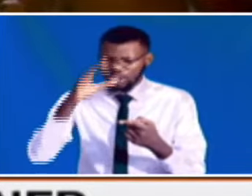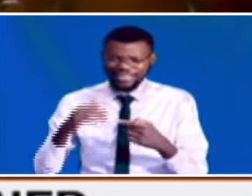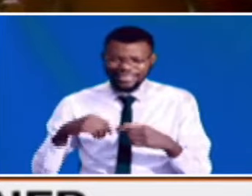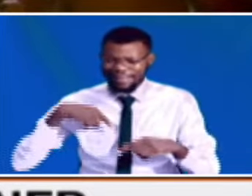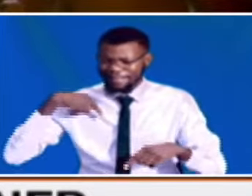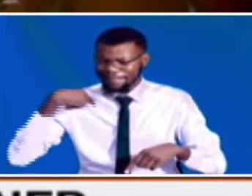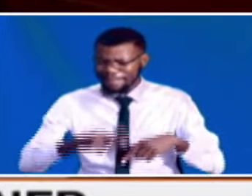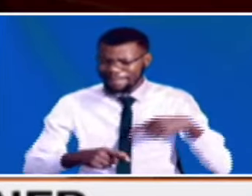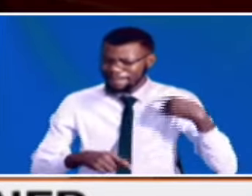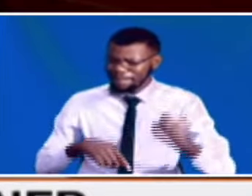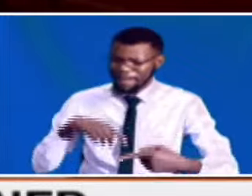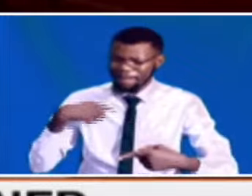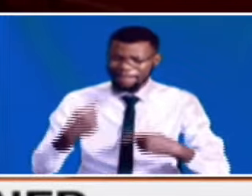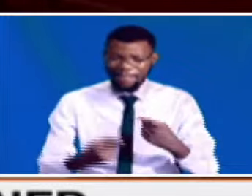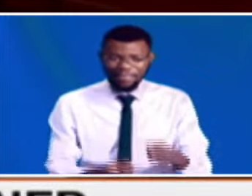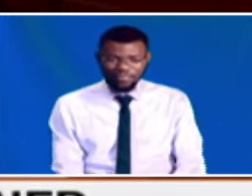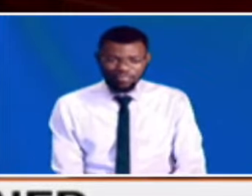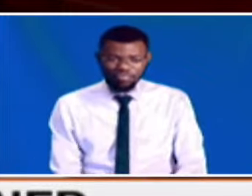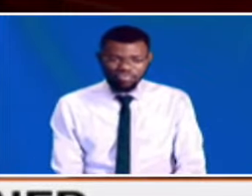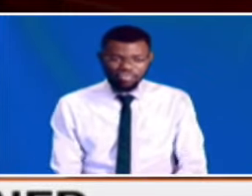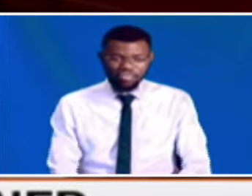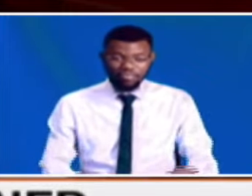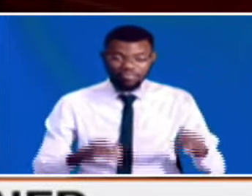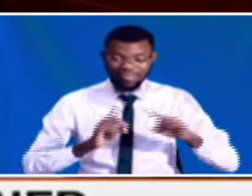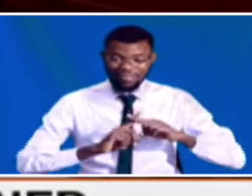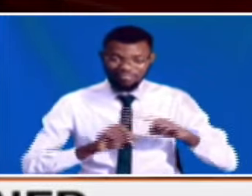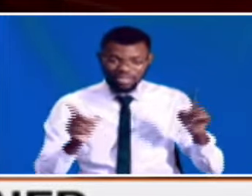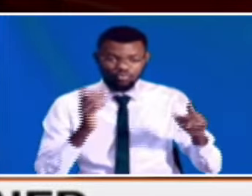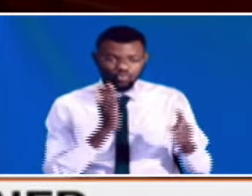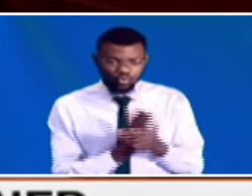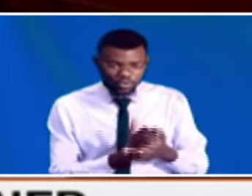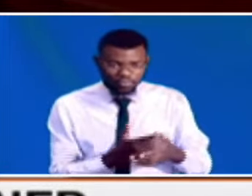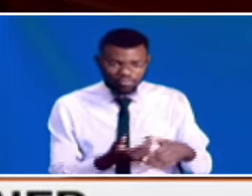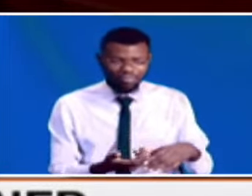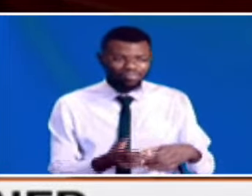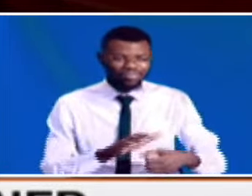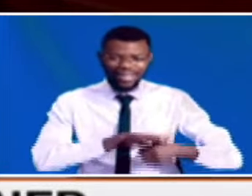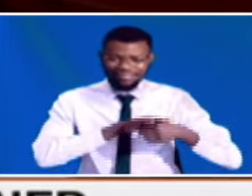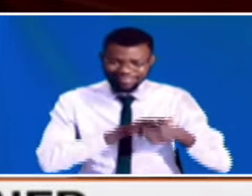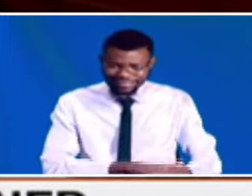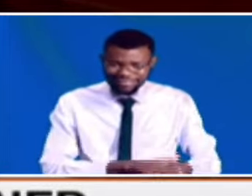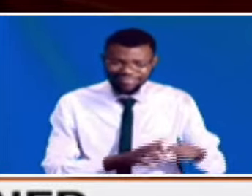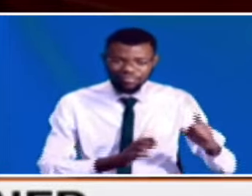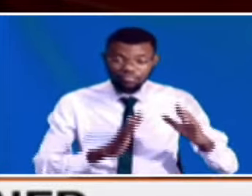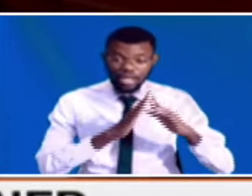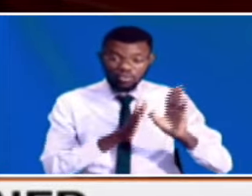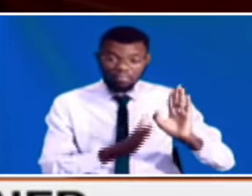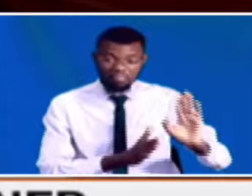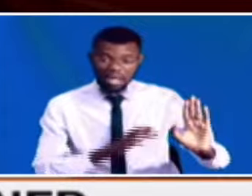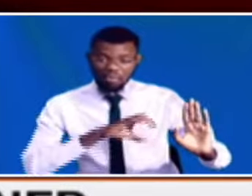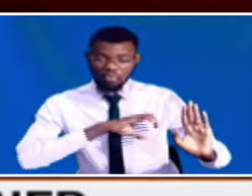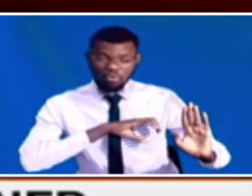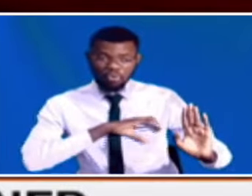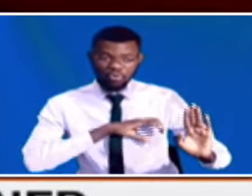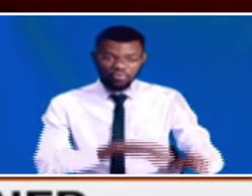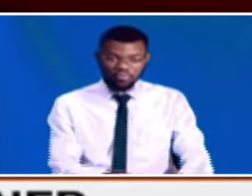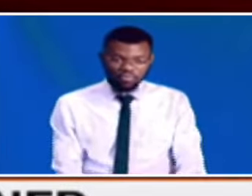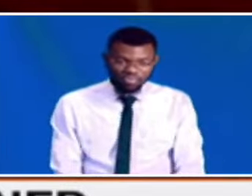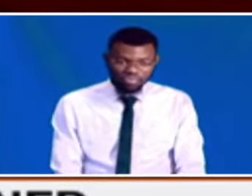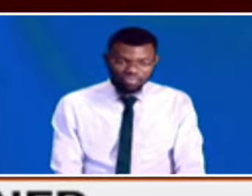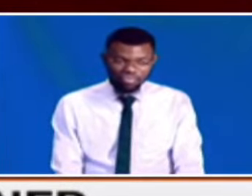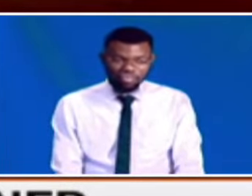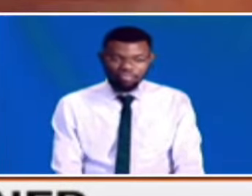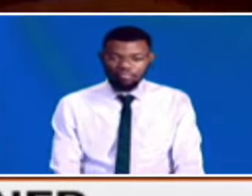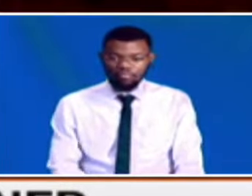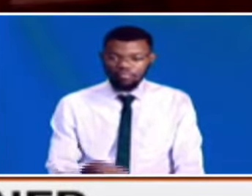his apprehension. But they actually molested him in his own house, in the house of the mother, that he